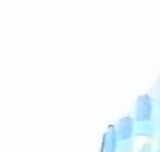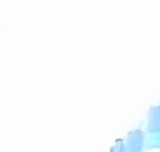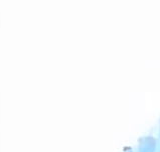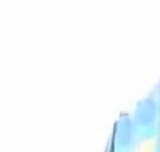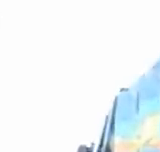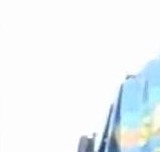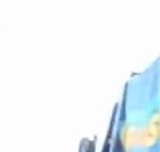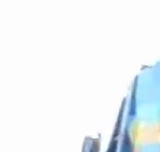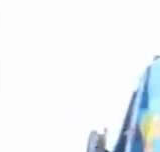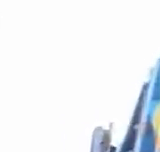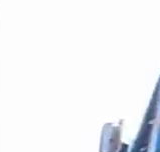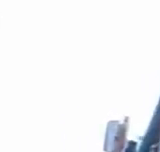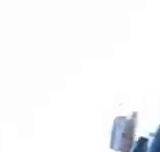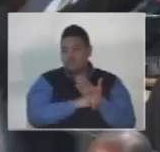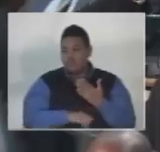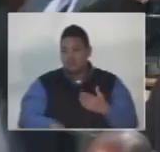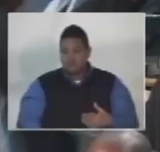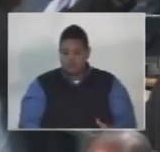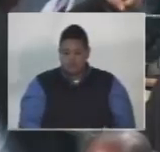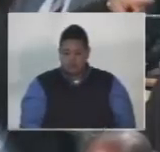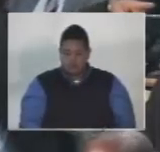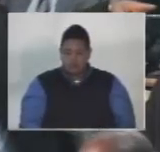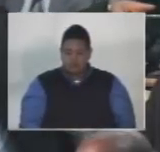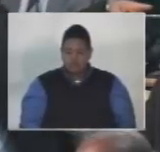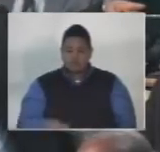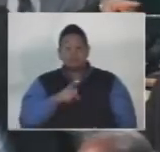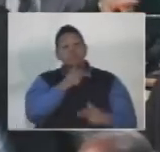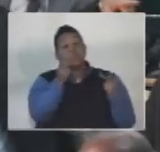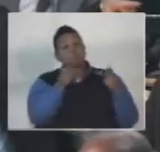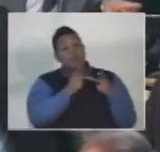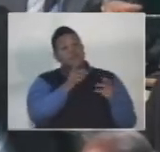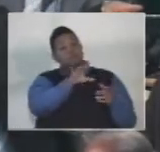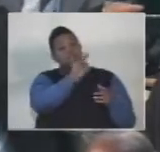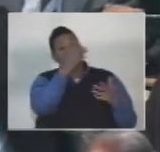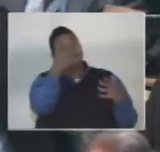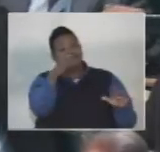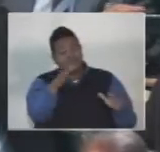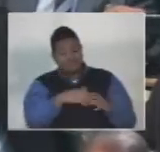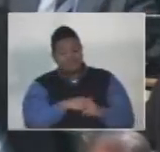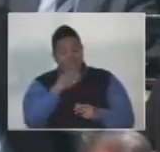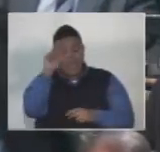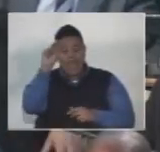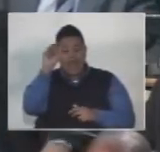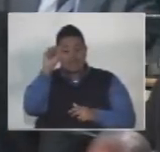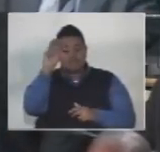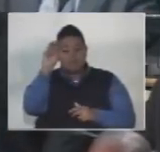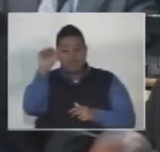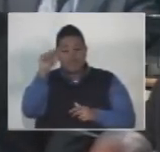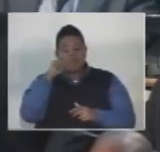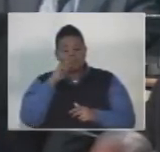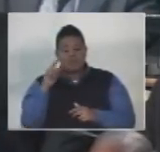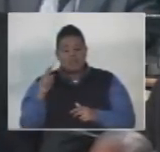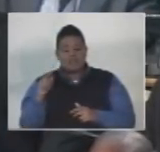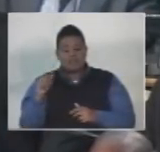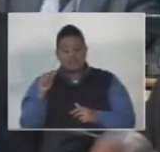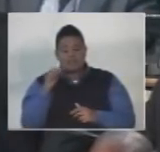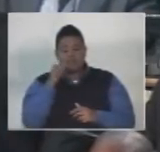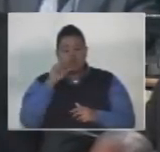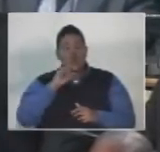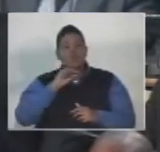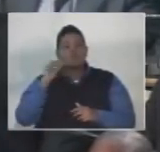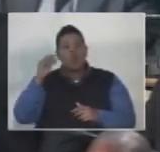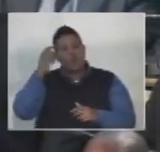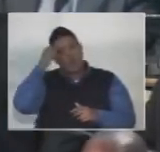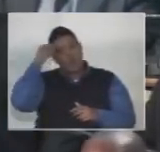station in western jamaica the site has been secured the nsw has obtained a non-objection from